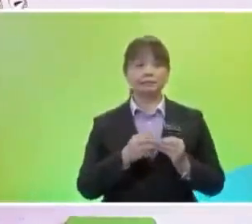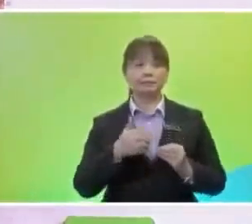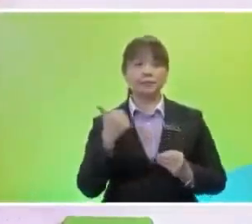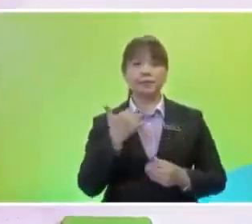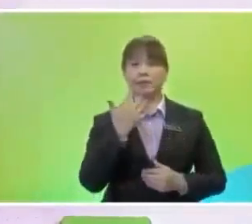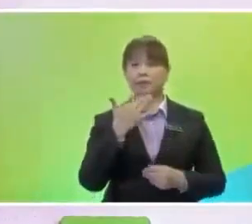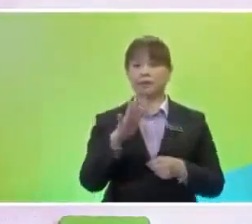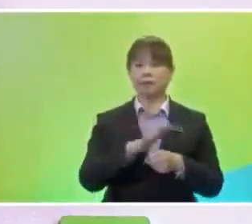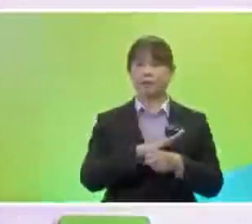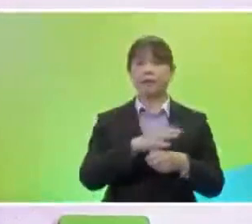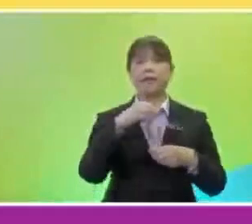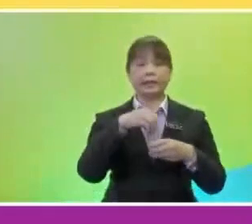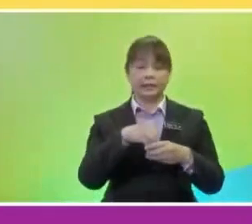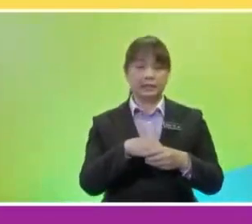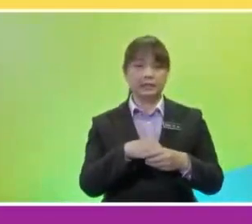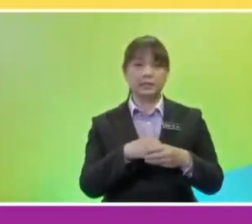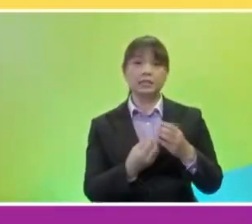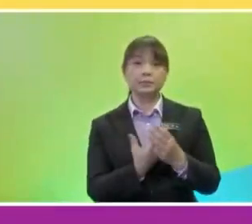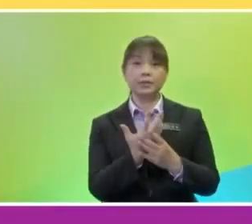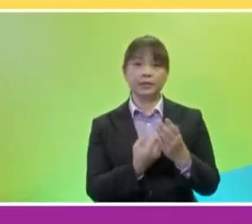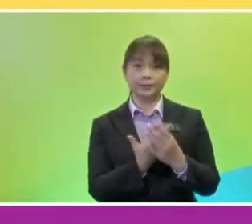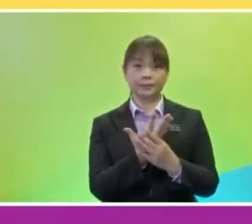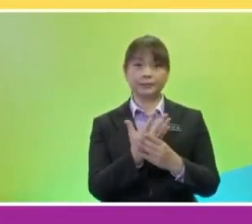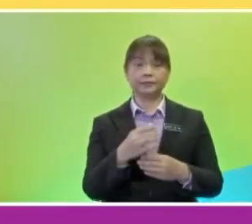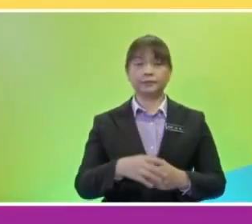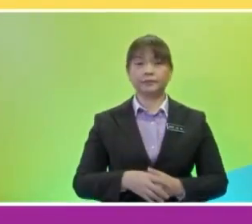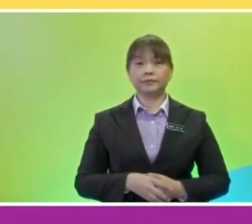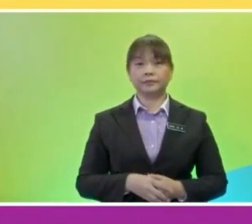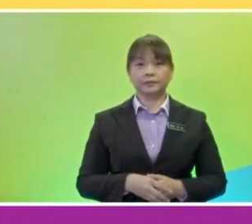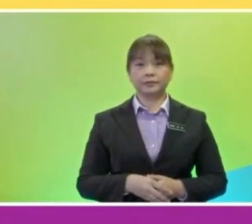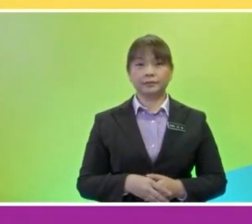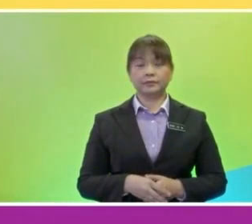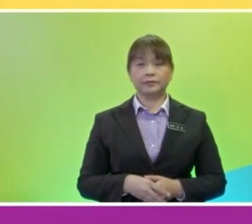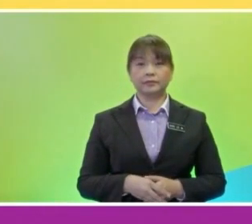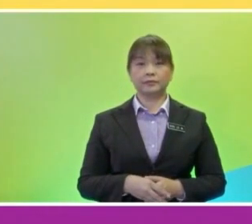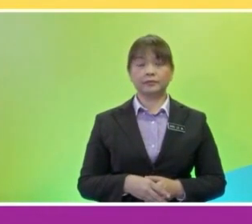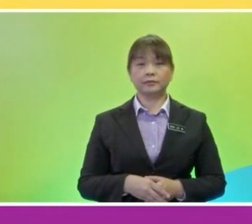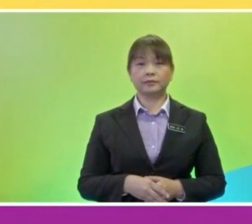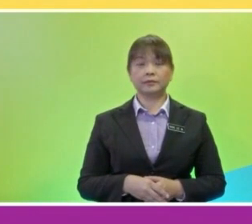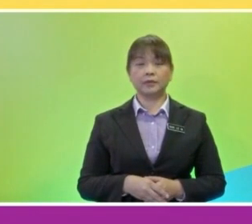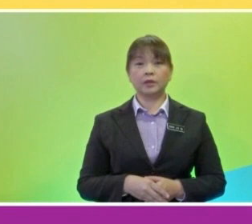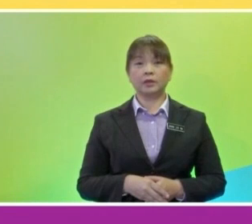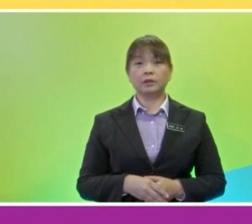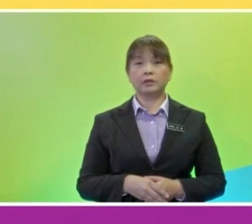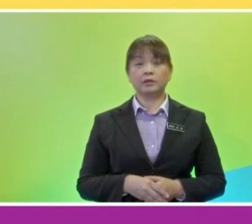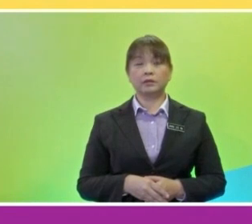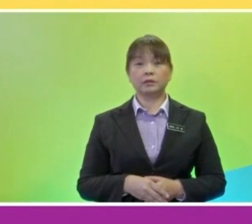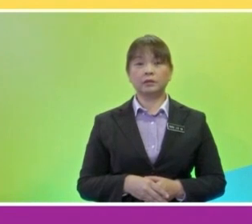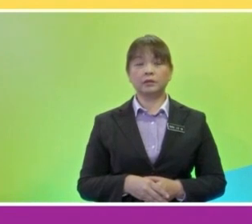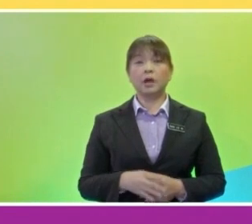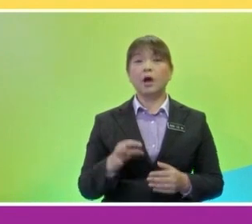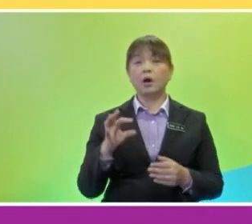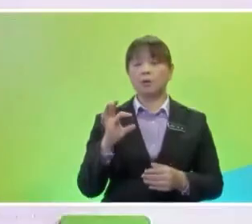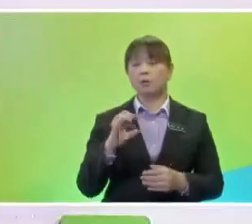So we have four seasons, right? Spring, winter, autumn, and summer. Of all the four